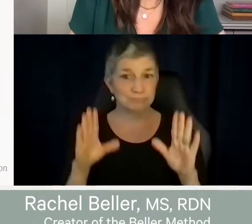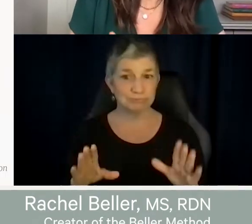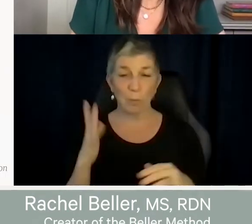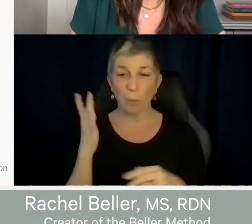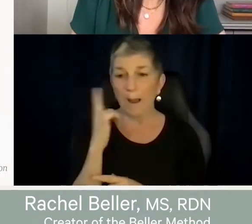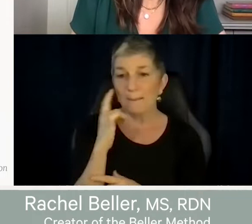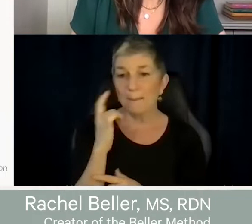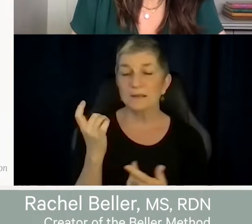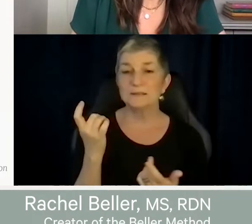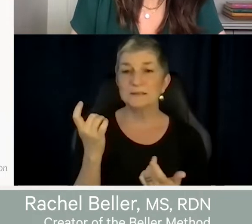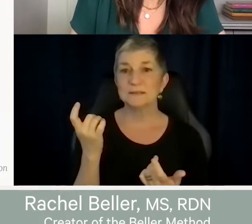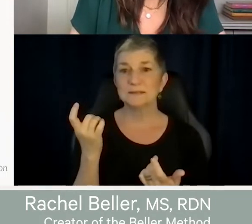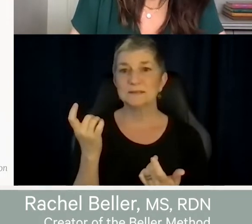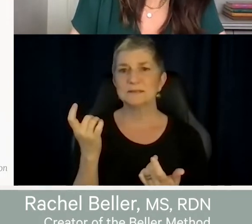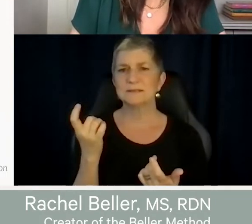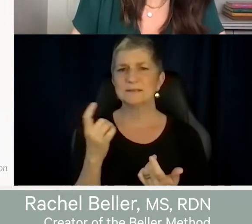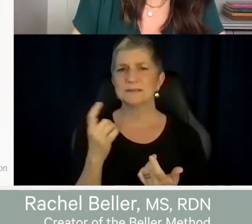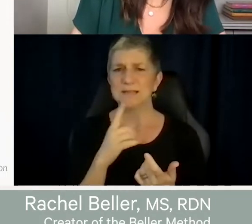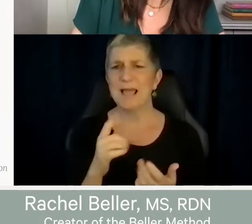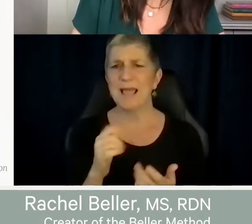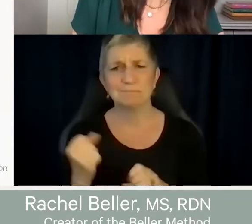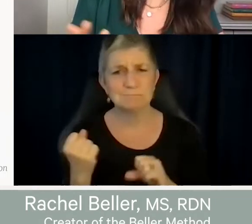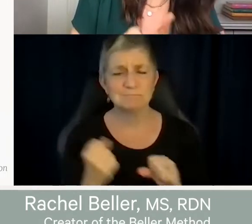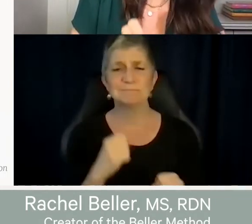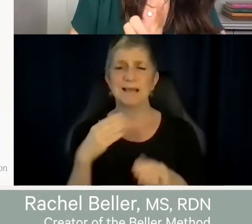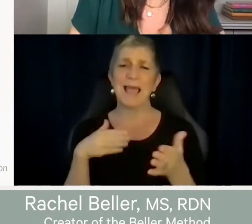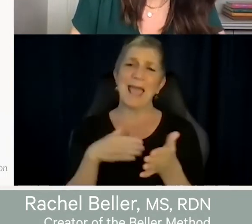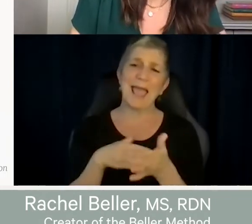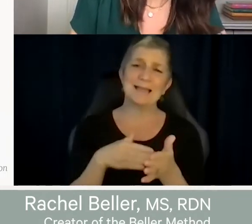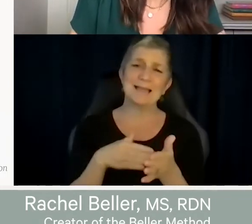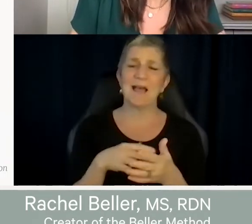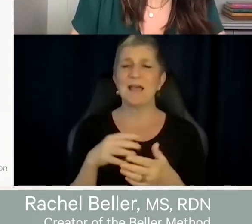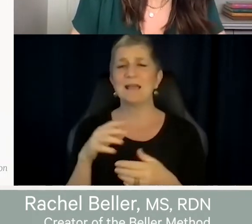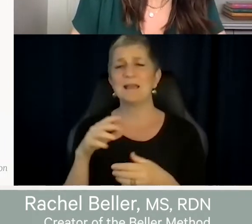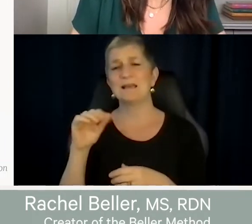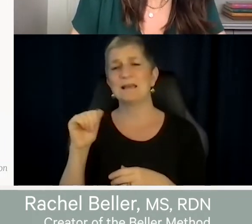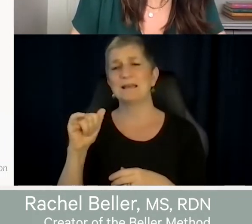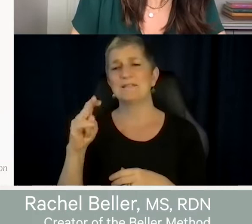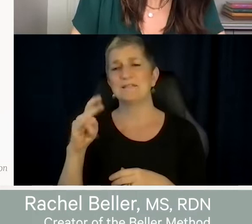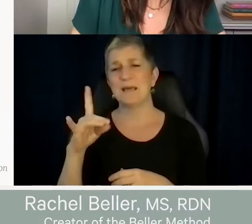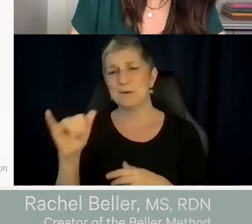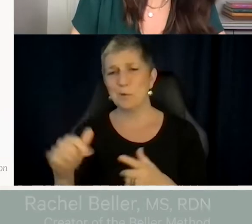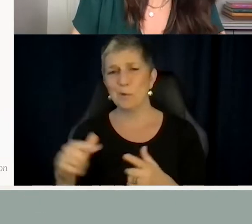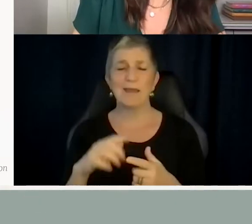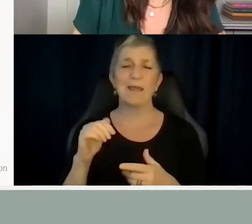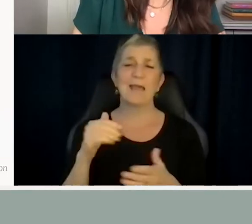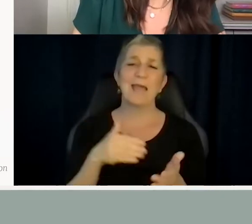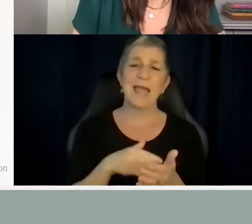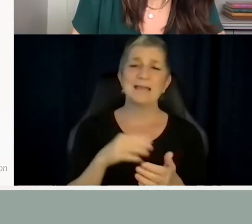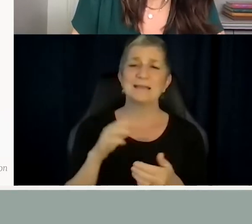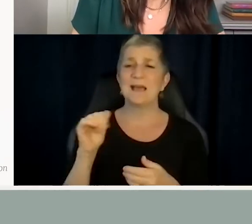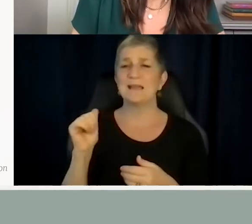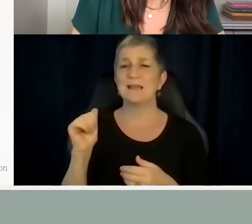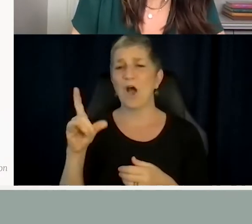have potent anti-inflammatory and antioxidant properties. They have potential cancer-fighting